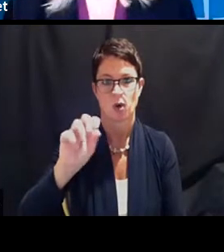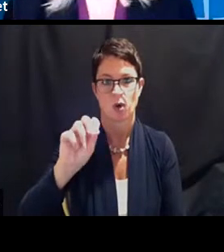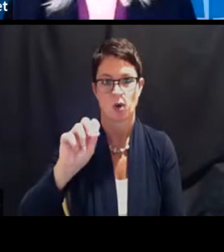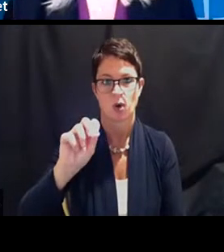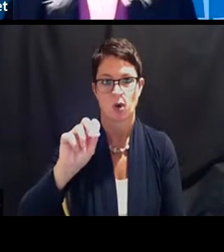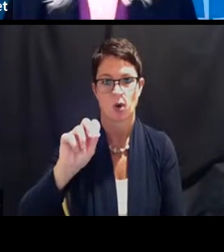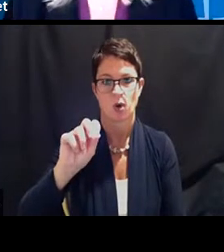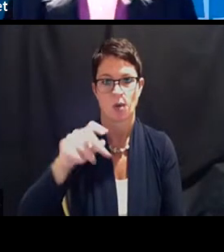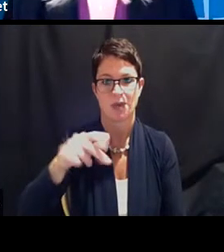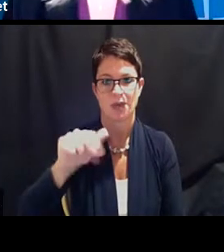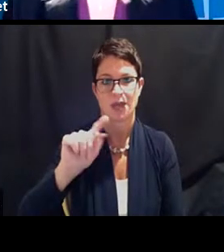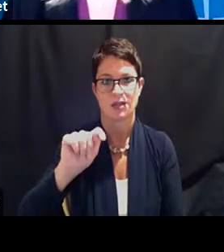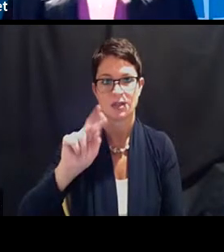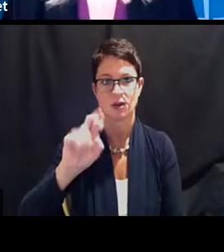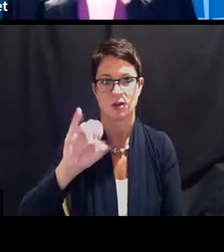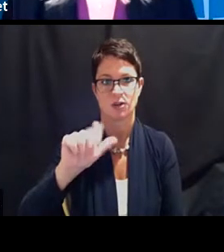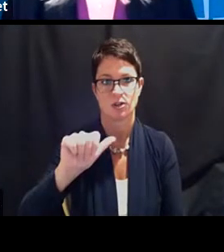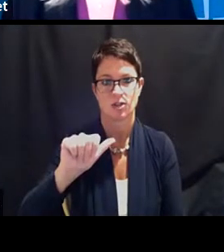Ornst,